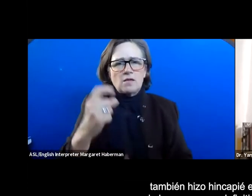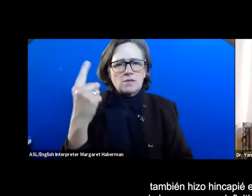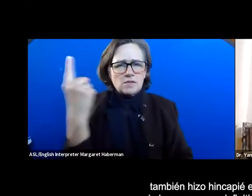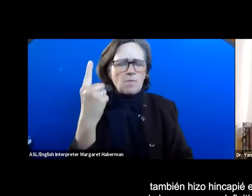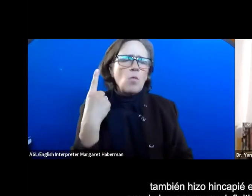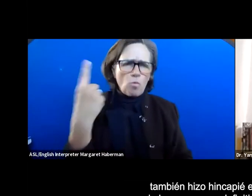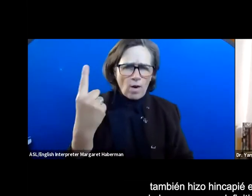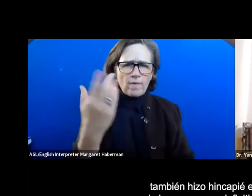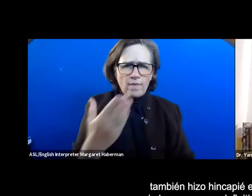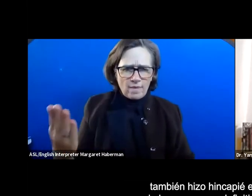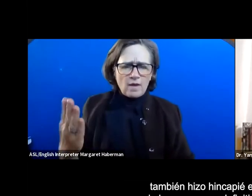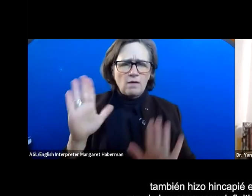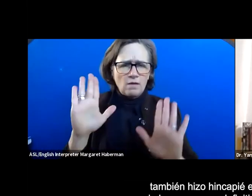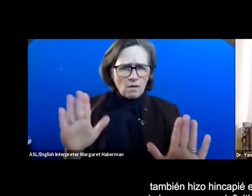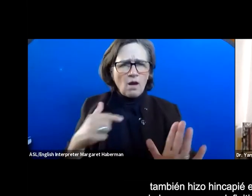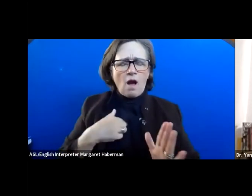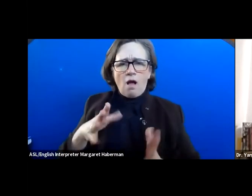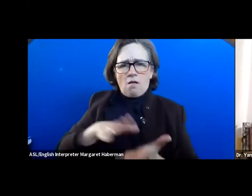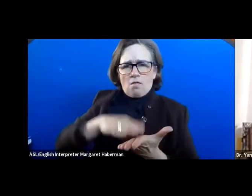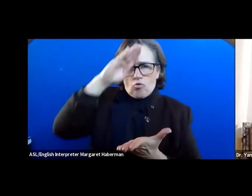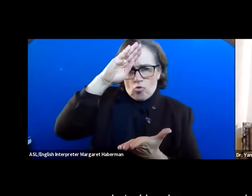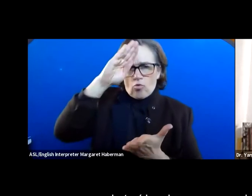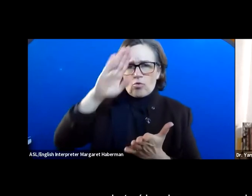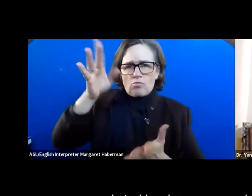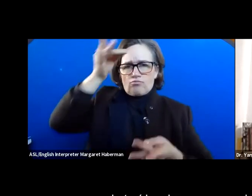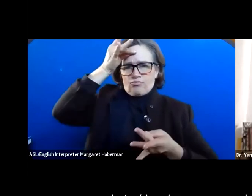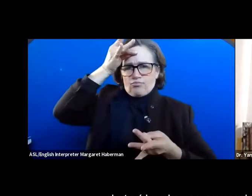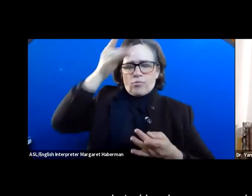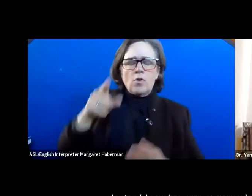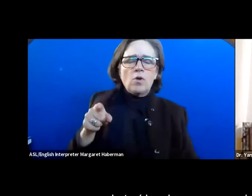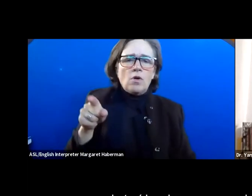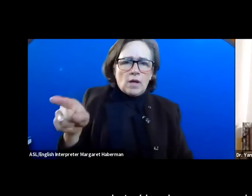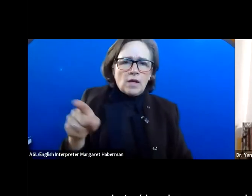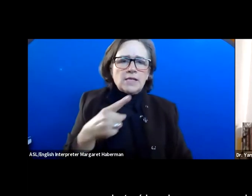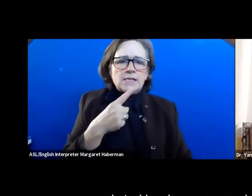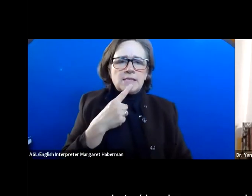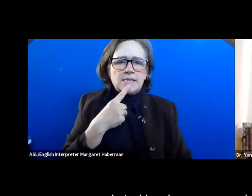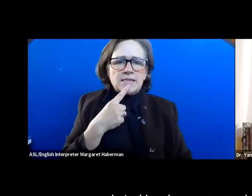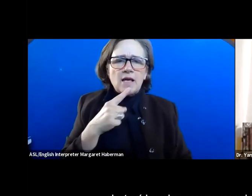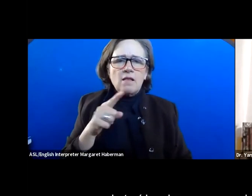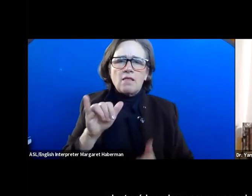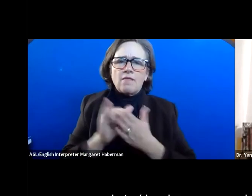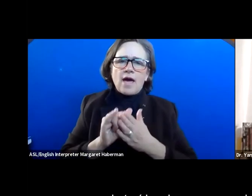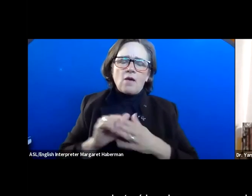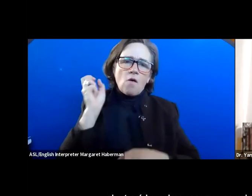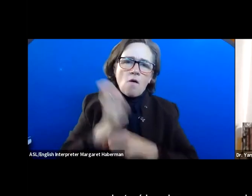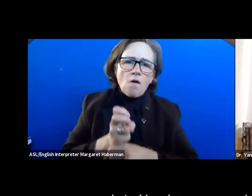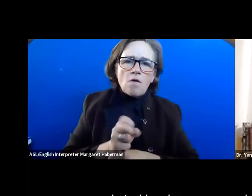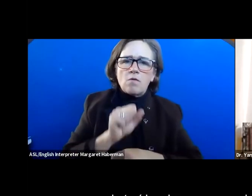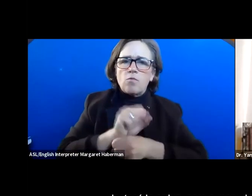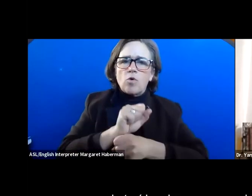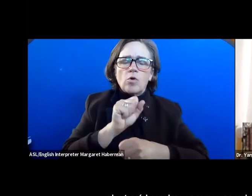things that I definitely took from him. He emphasized the arduous yet quite often